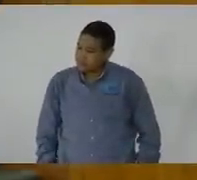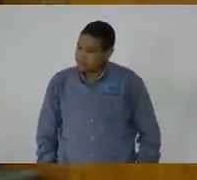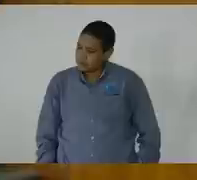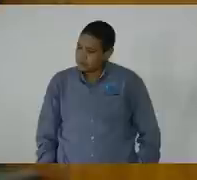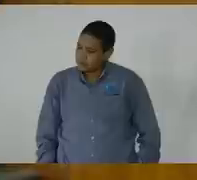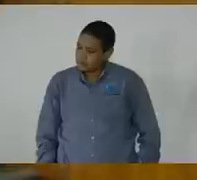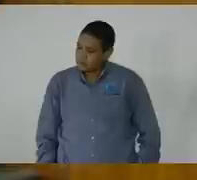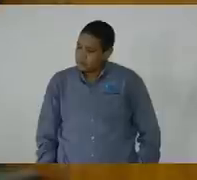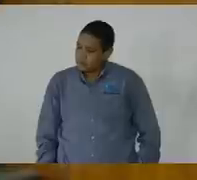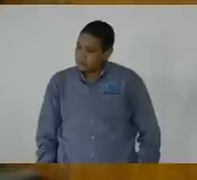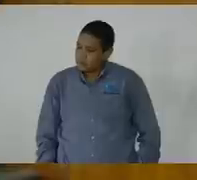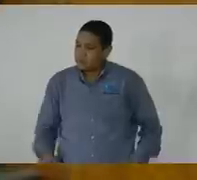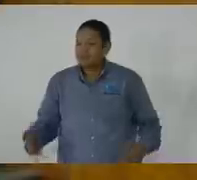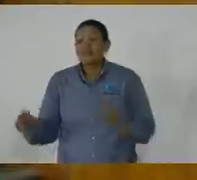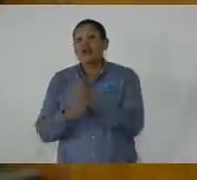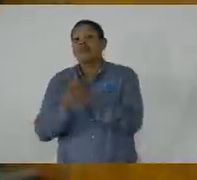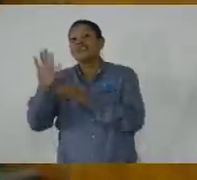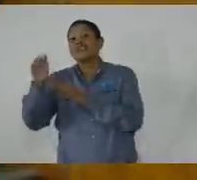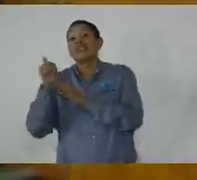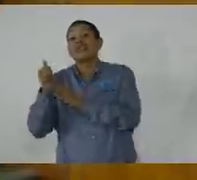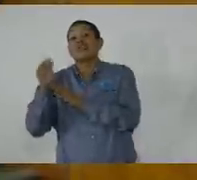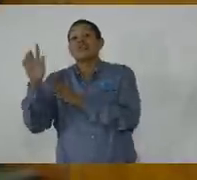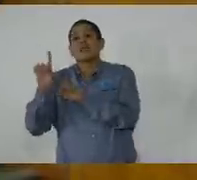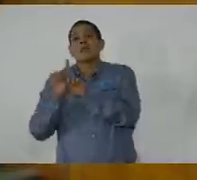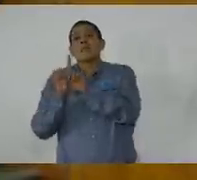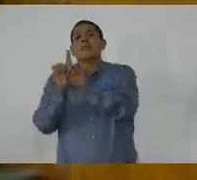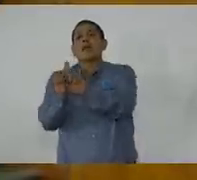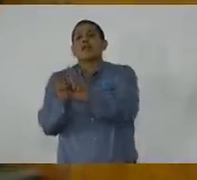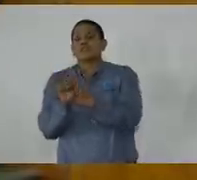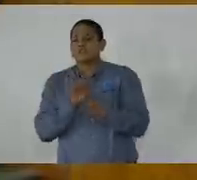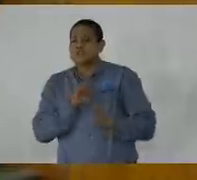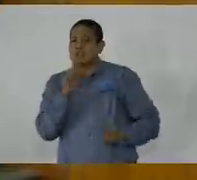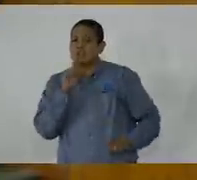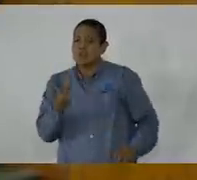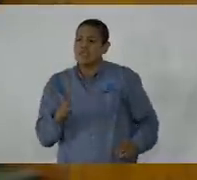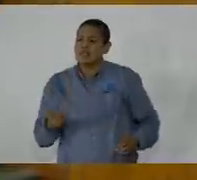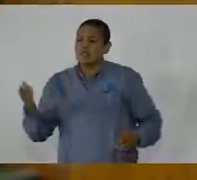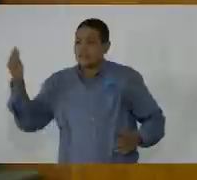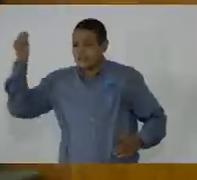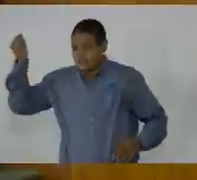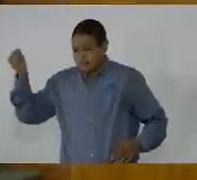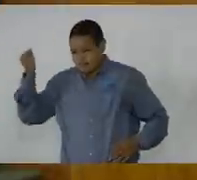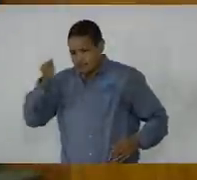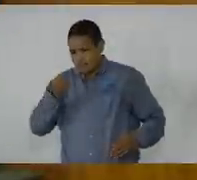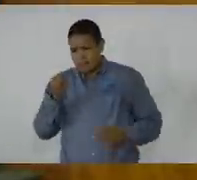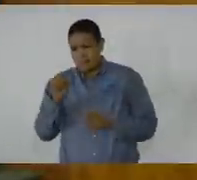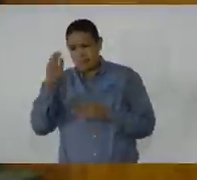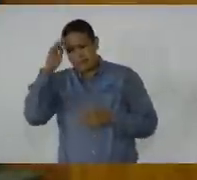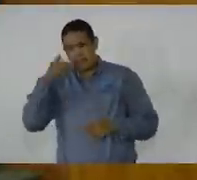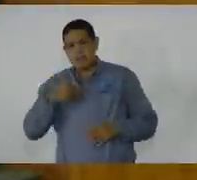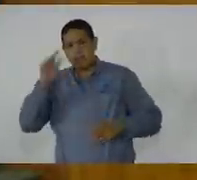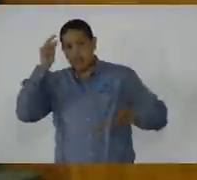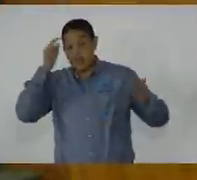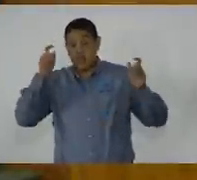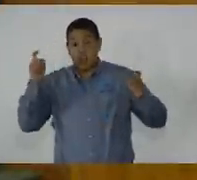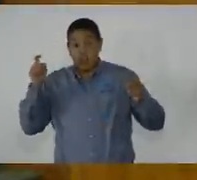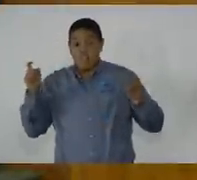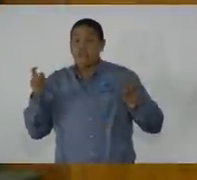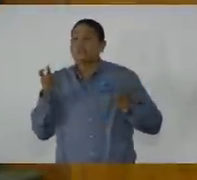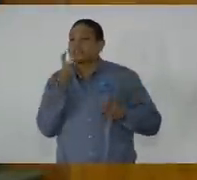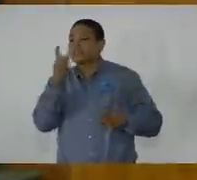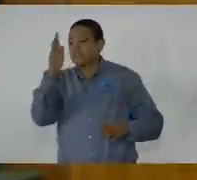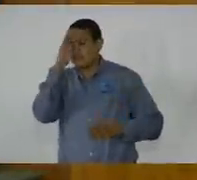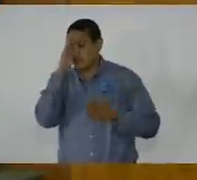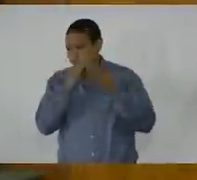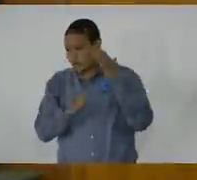And under whose leadership and mentorship I was initially introduced to ministerial governance, and whose